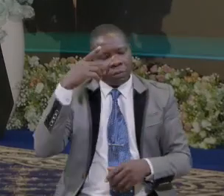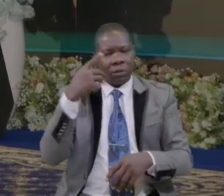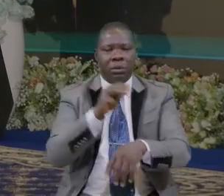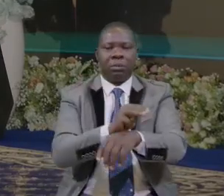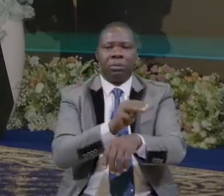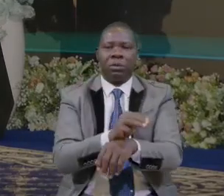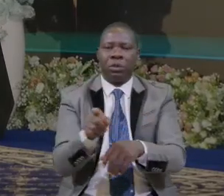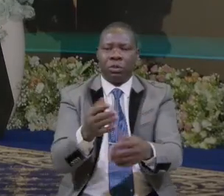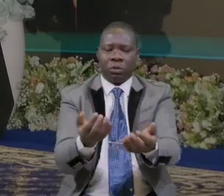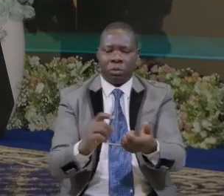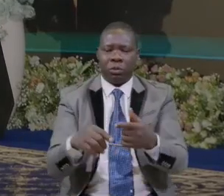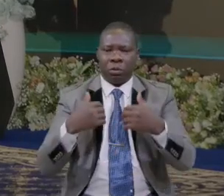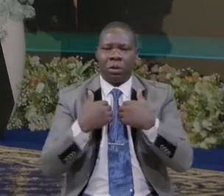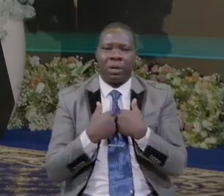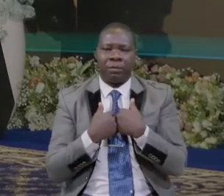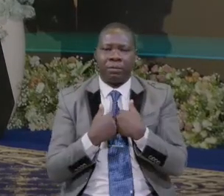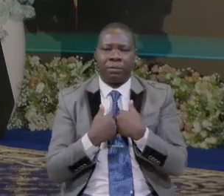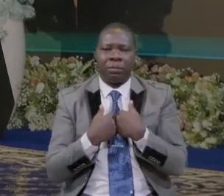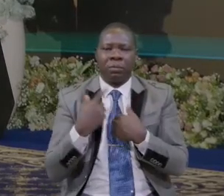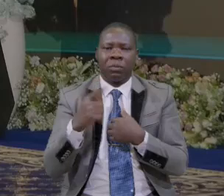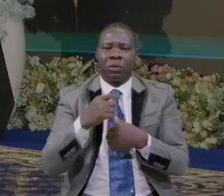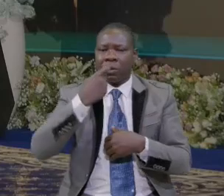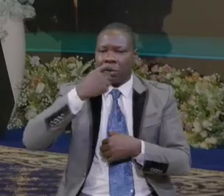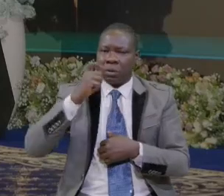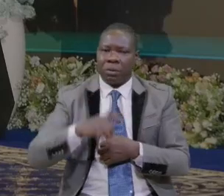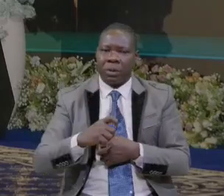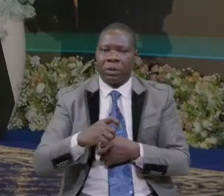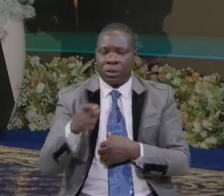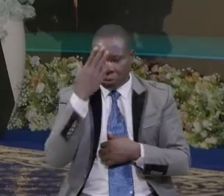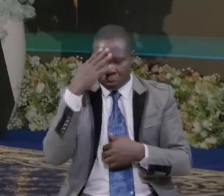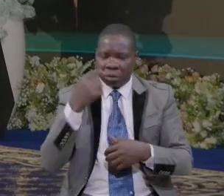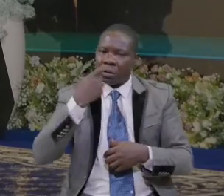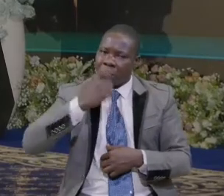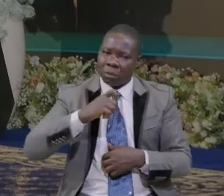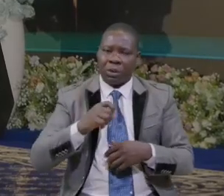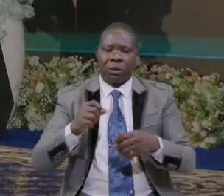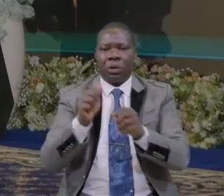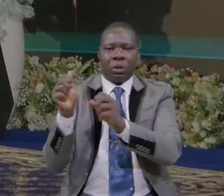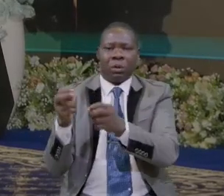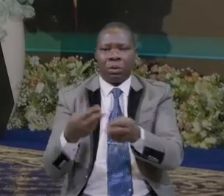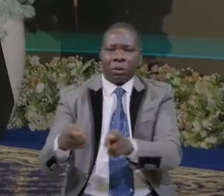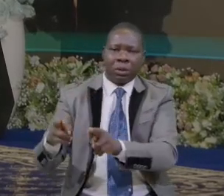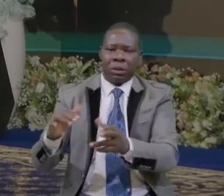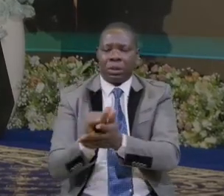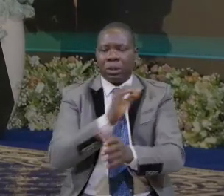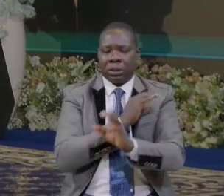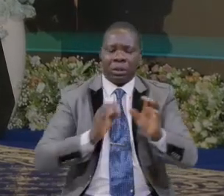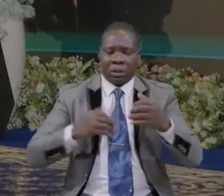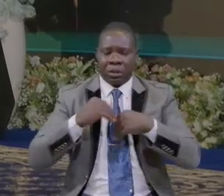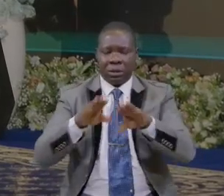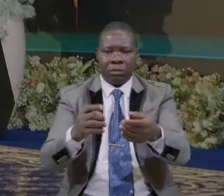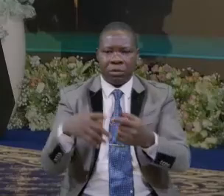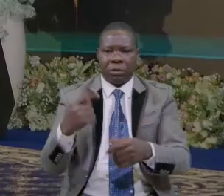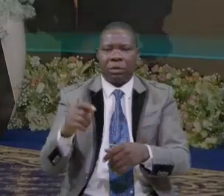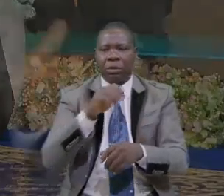have the mandate. You know the mandate already that Christ has given to the church. And you want to